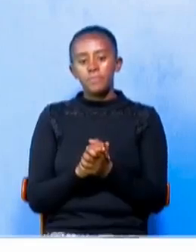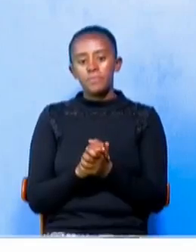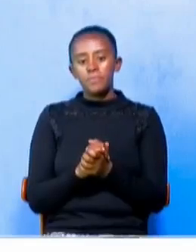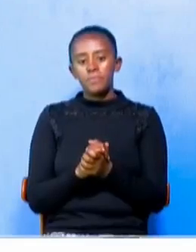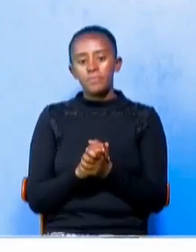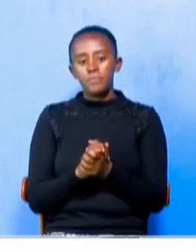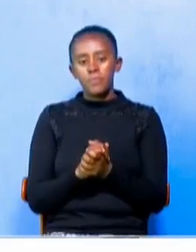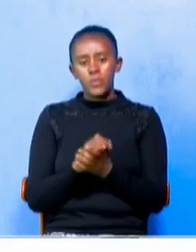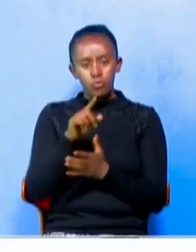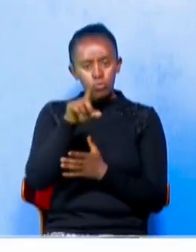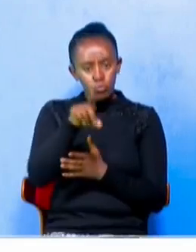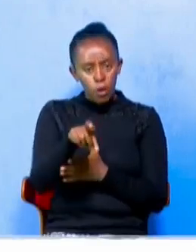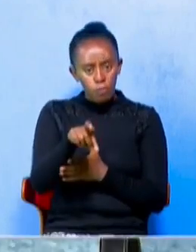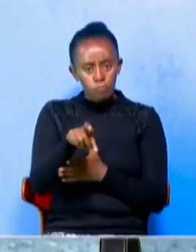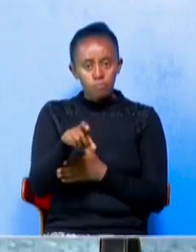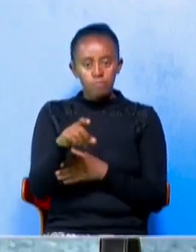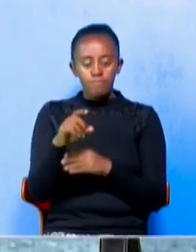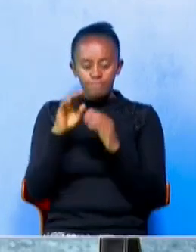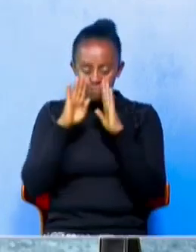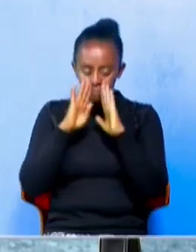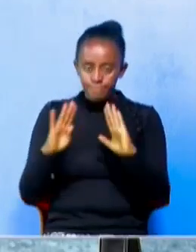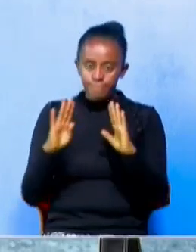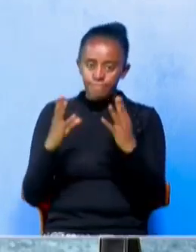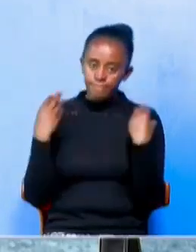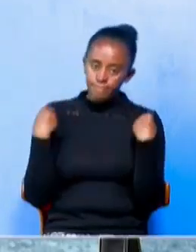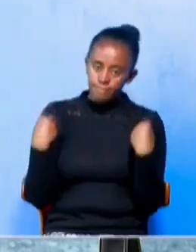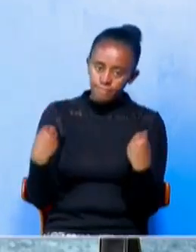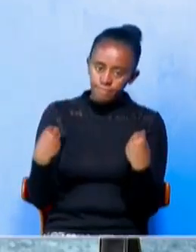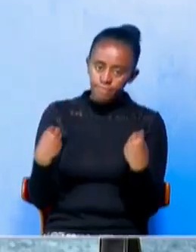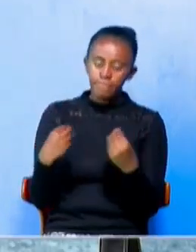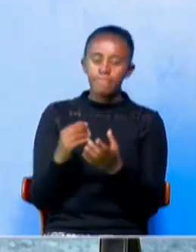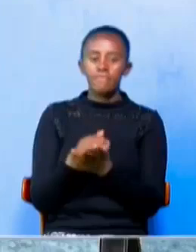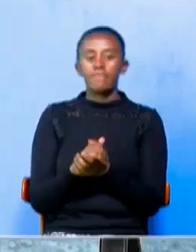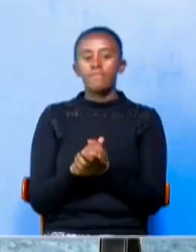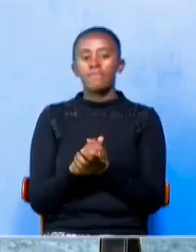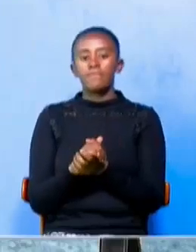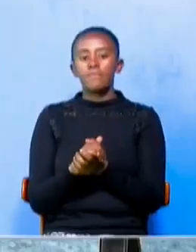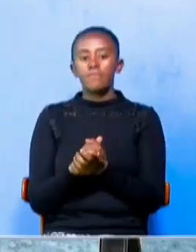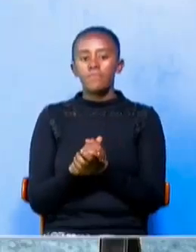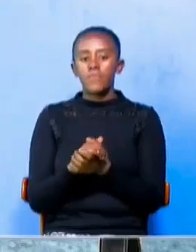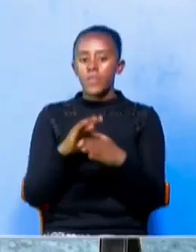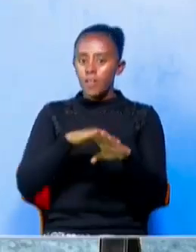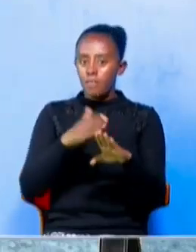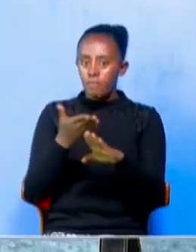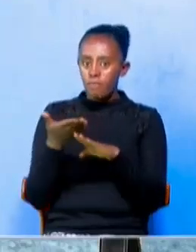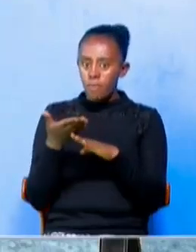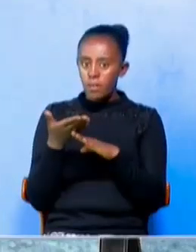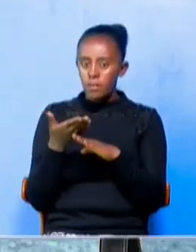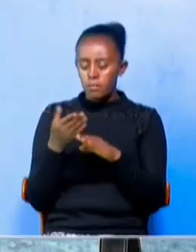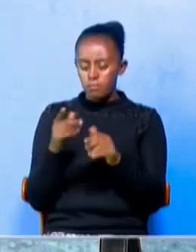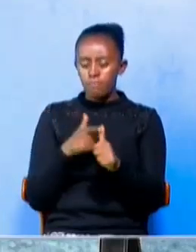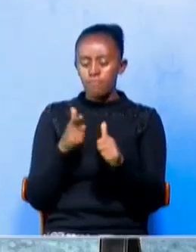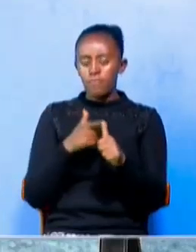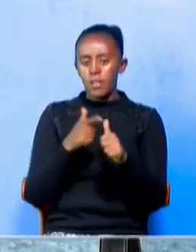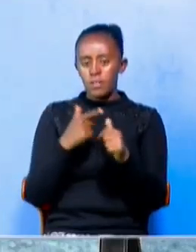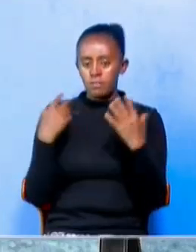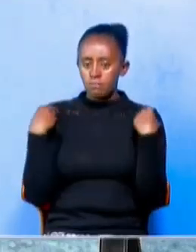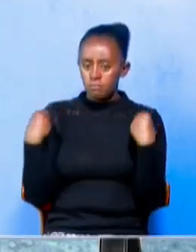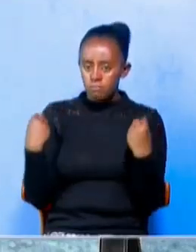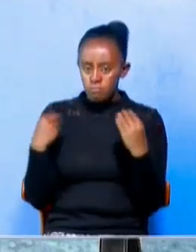You should greet your guests. Yeah. Invited guest has to be greeted.